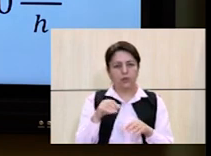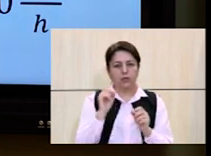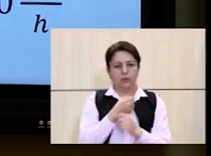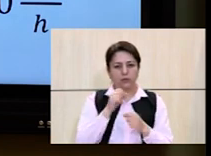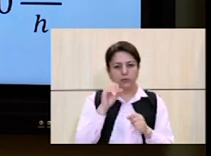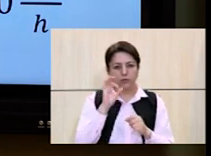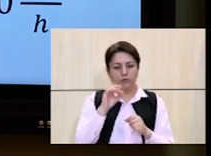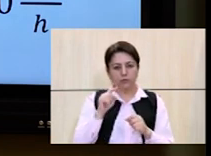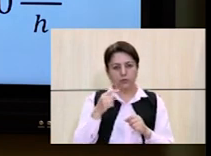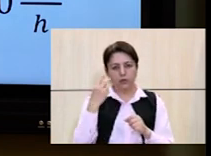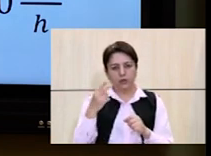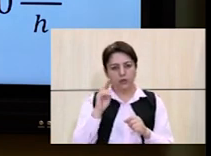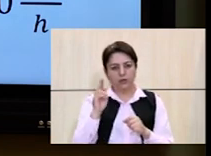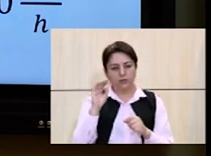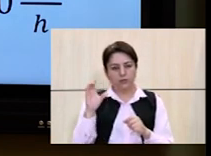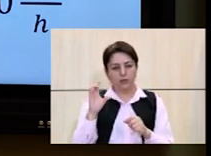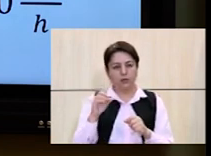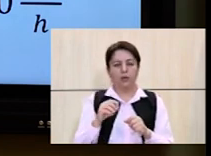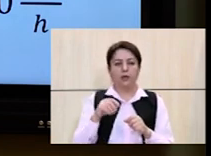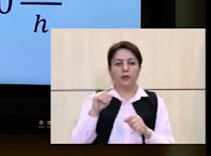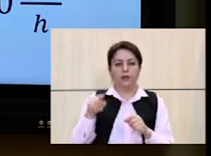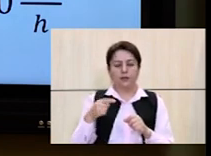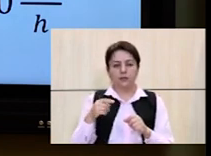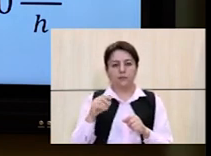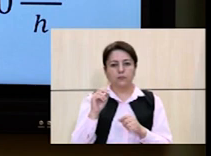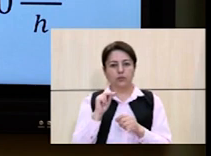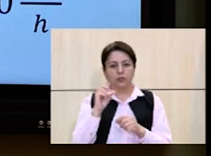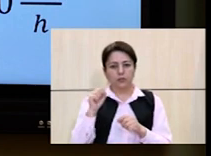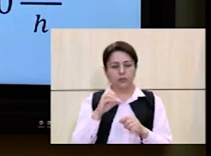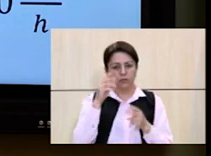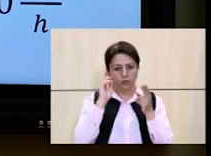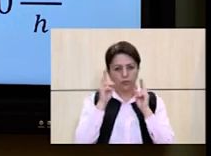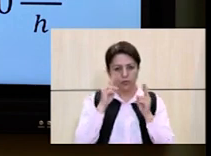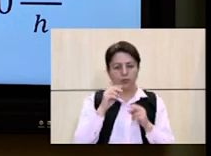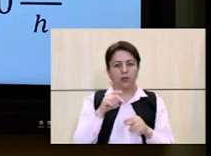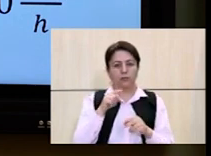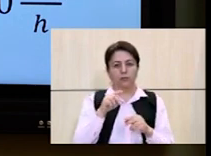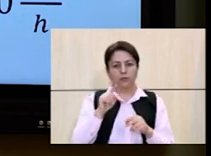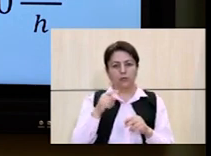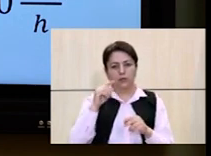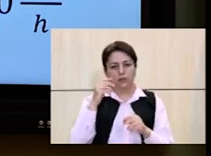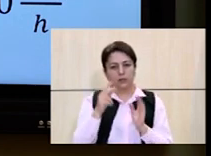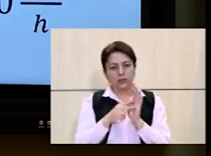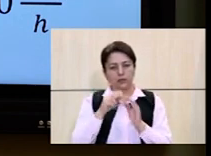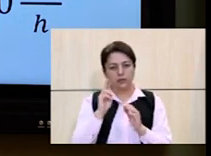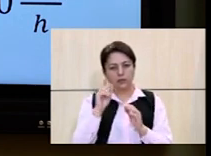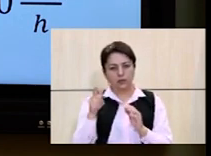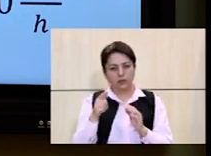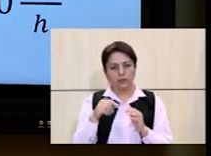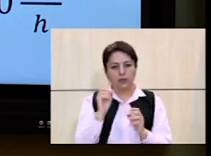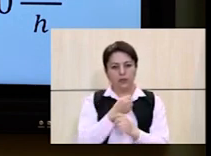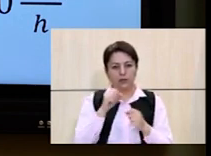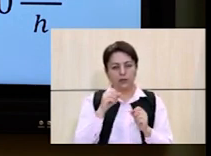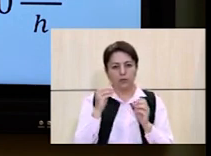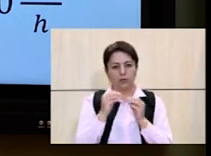0.2 km taqsim soat, quyonning massasi 1.8 kg, uning tezligi 10 km